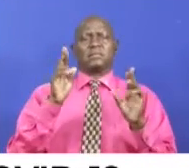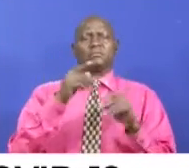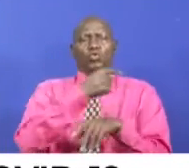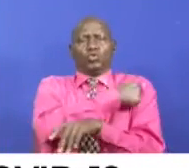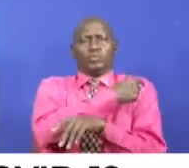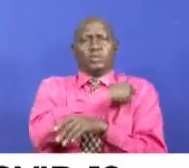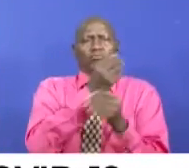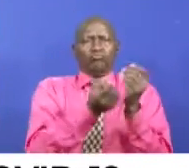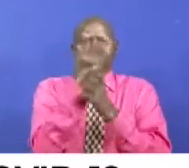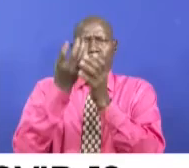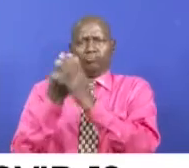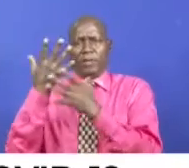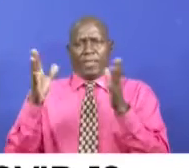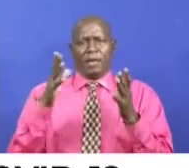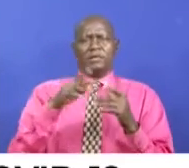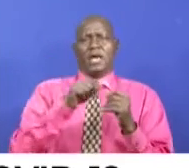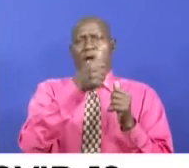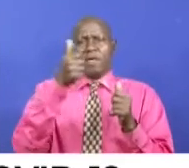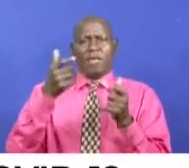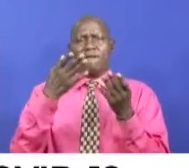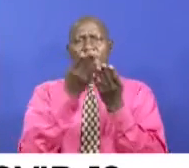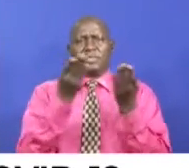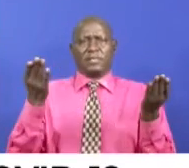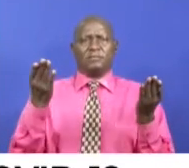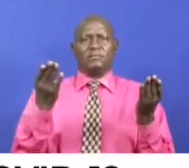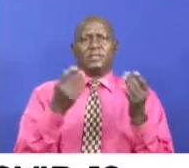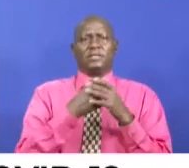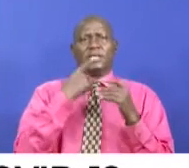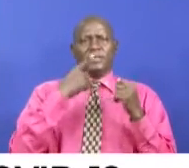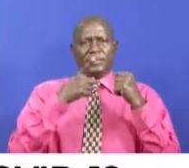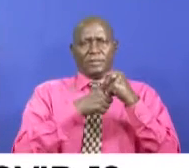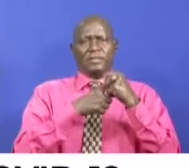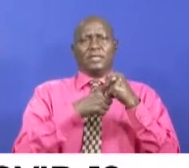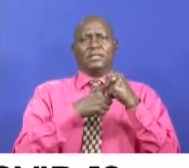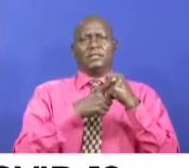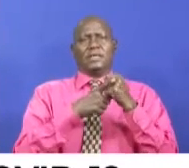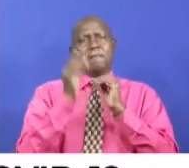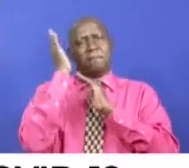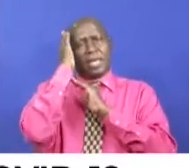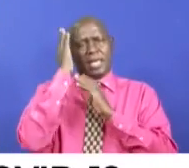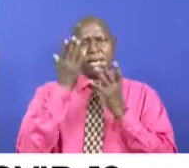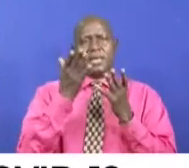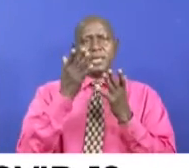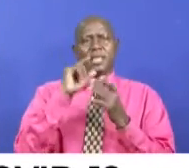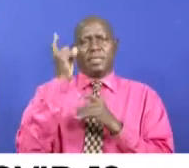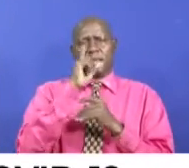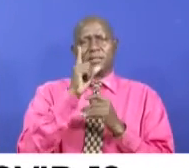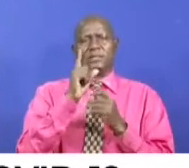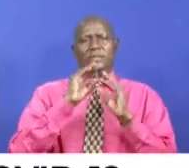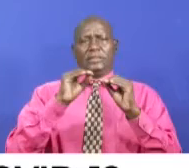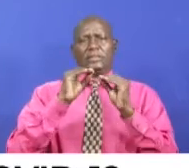other facilities, including the 600-bed capacity Kenyatta University Teaching, Referral and Research